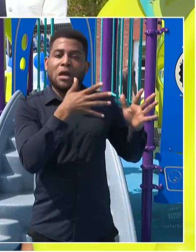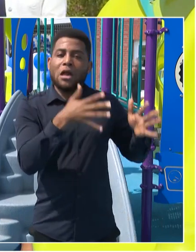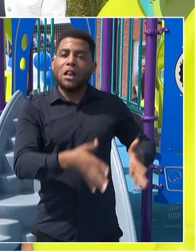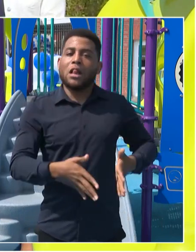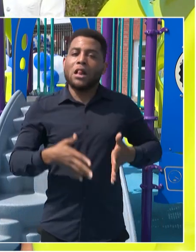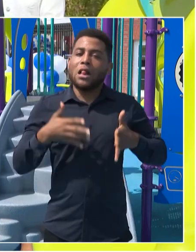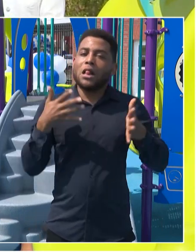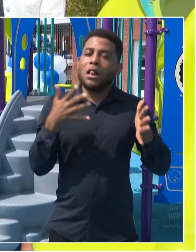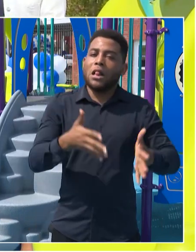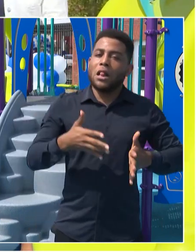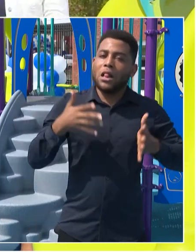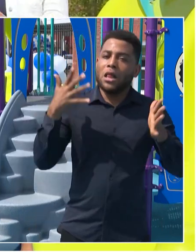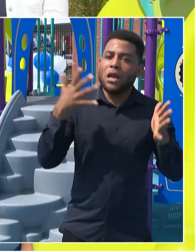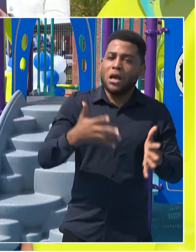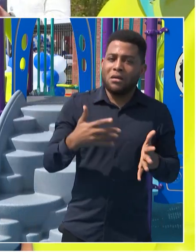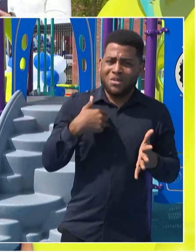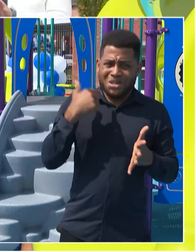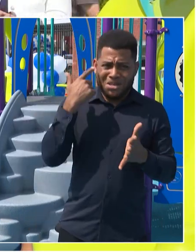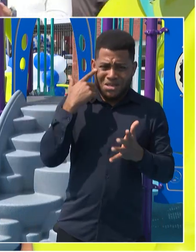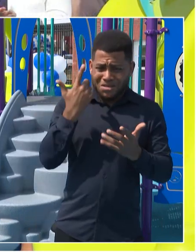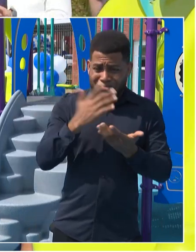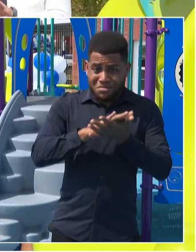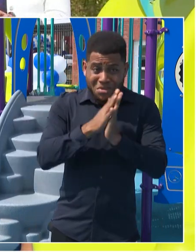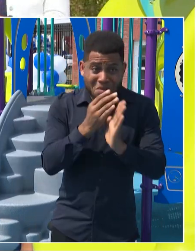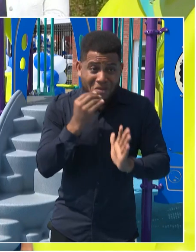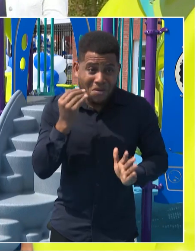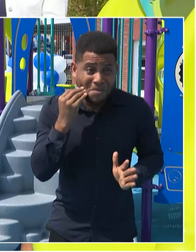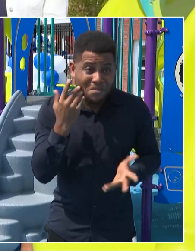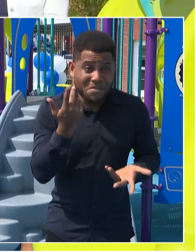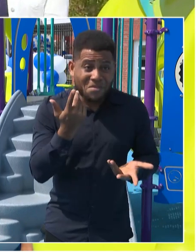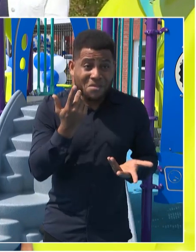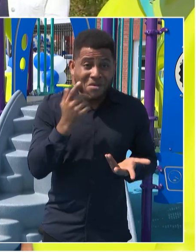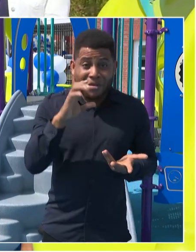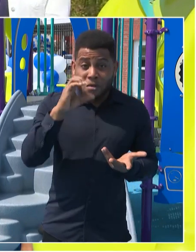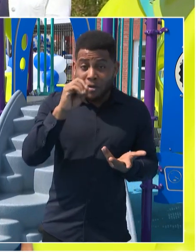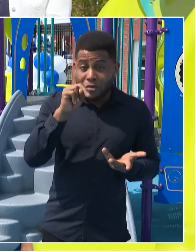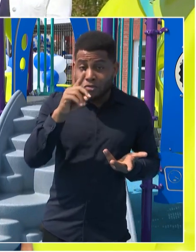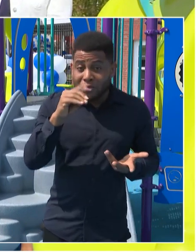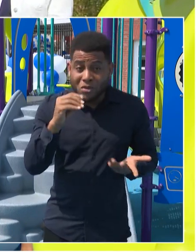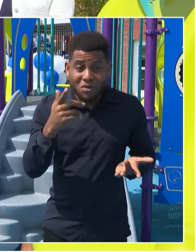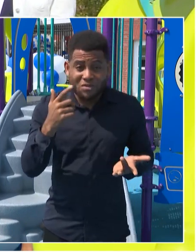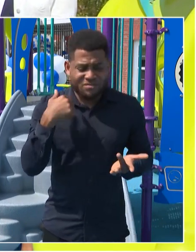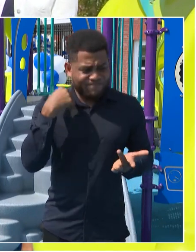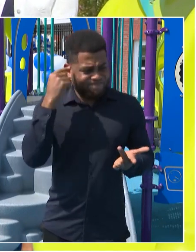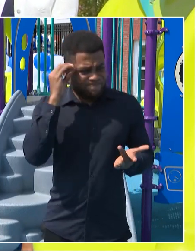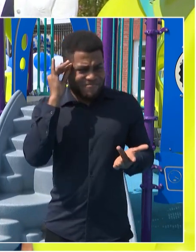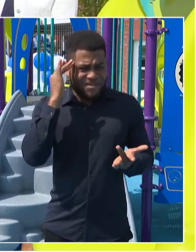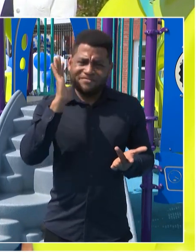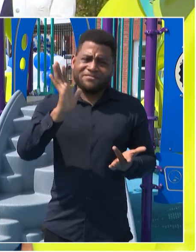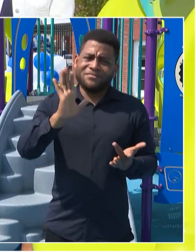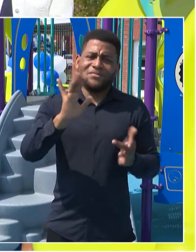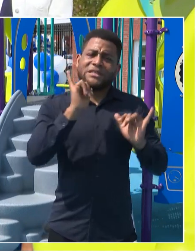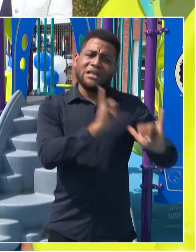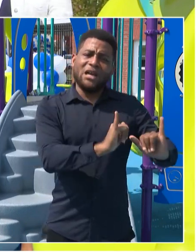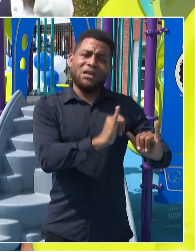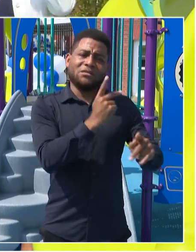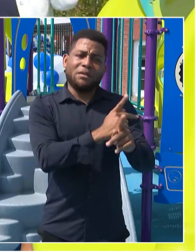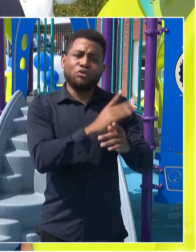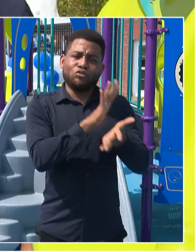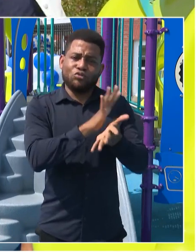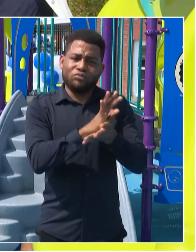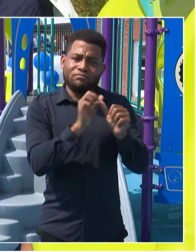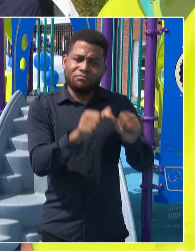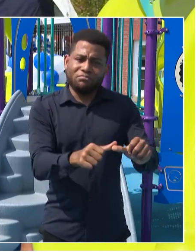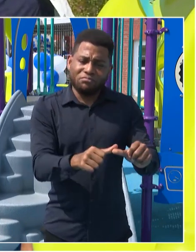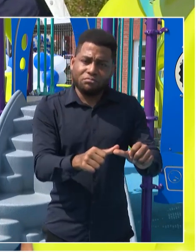better. So kudos to the mayor for her commitment. Also want to thank some folks who helped make today possible. This was a team effort. Of